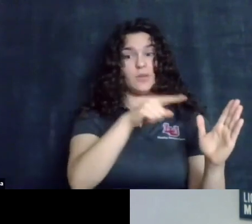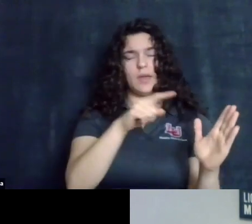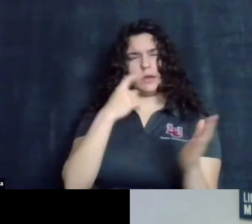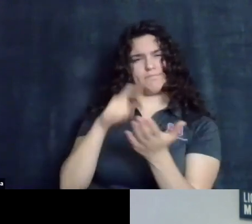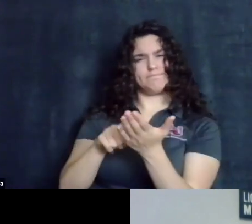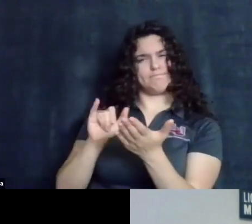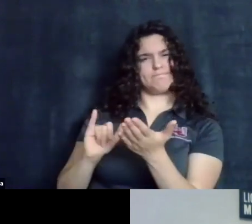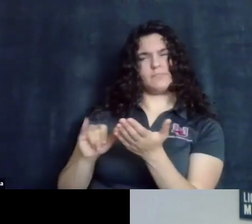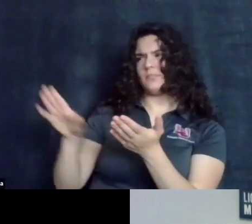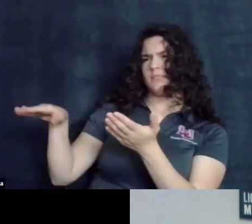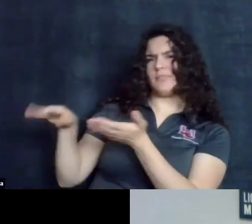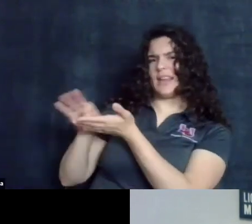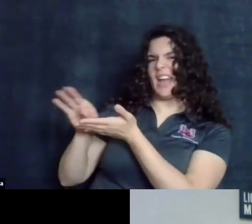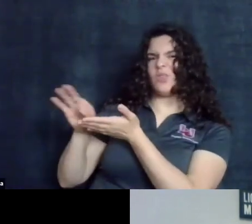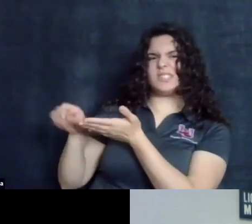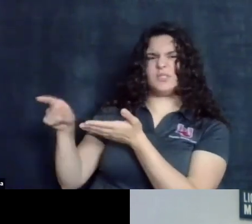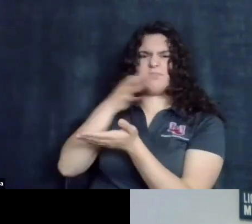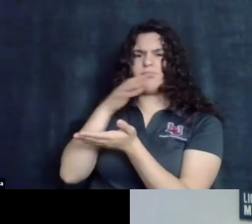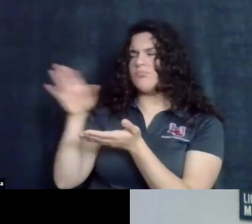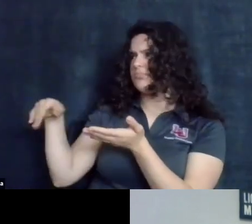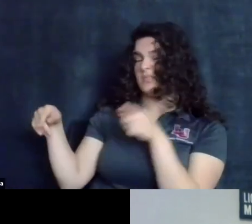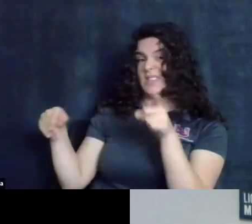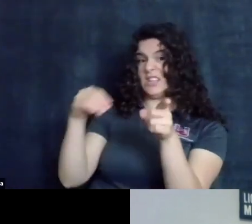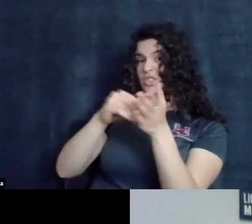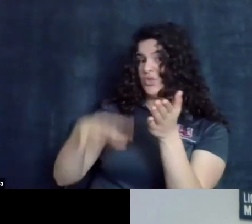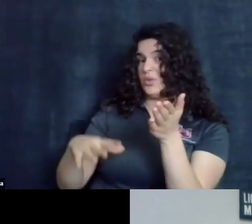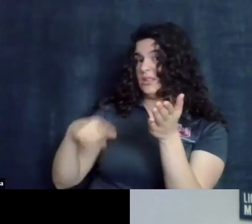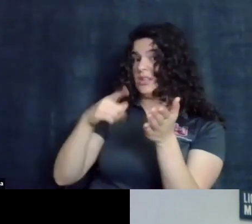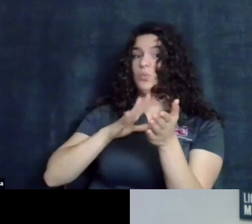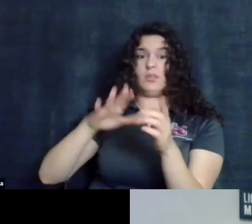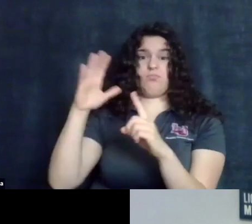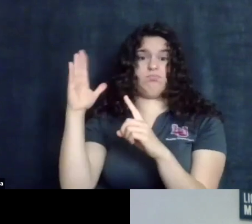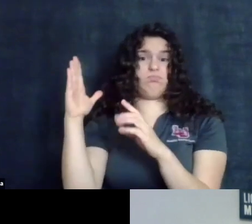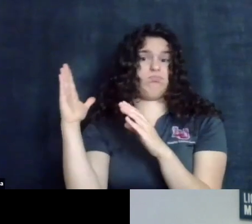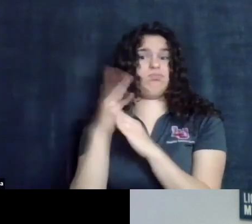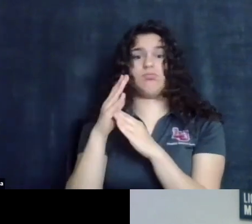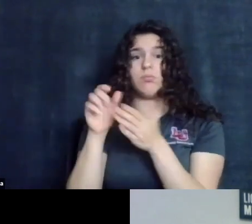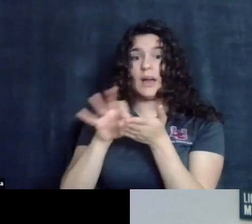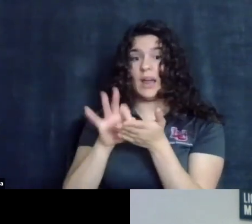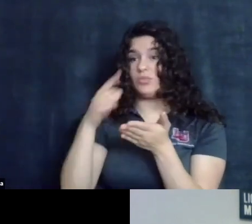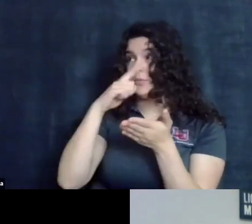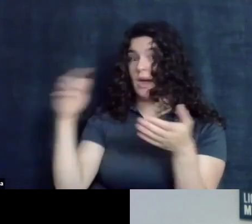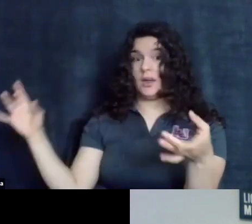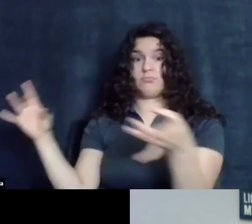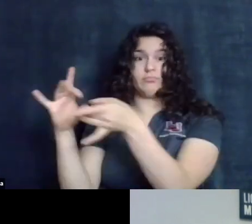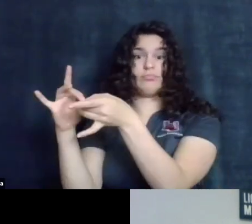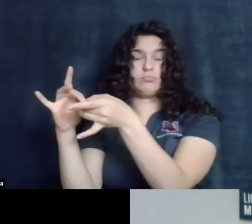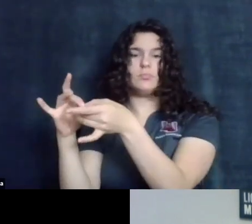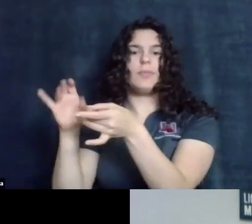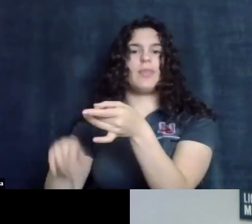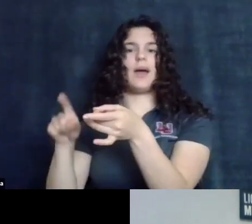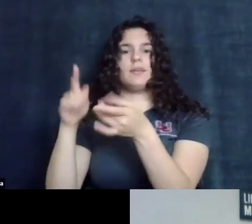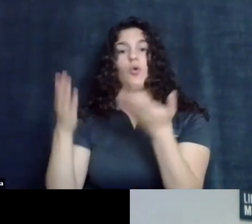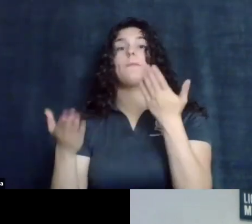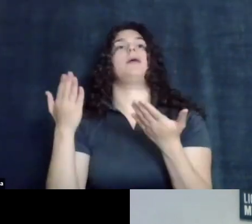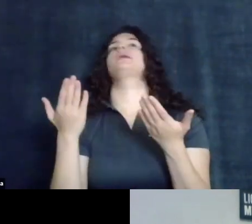colleague that, you know, this guy could be a great accounting student, and vice versa. So the finance person says,